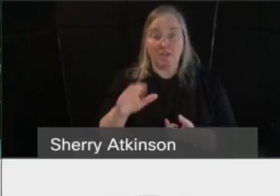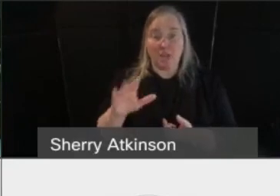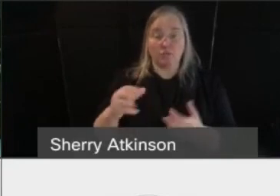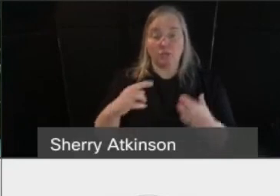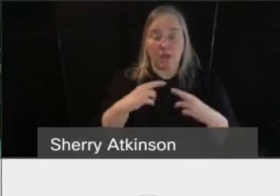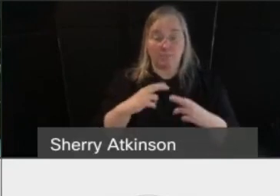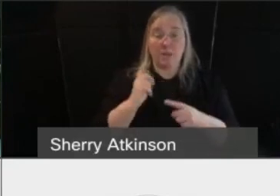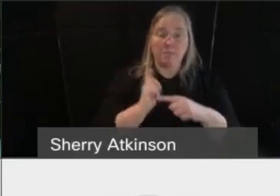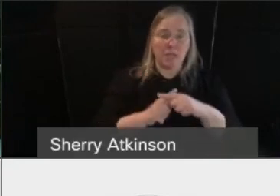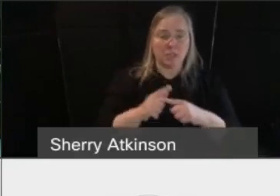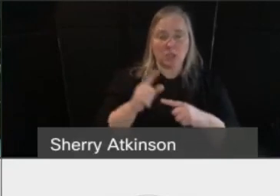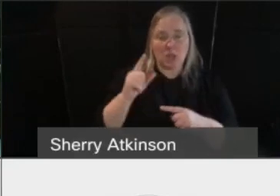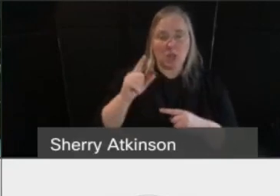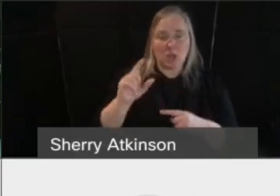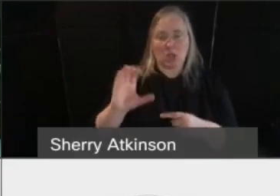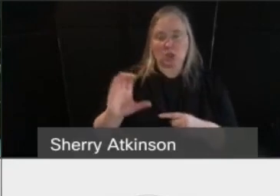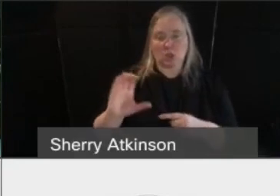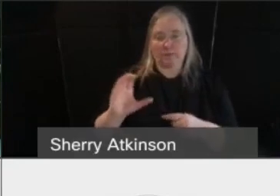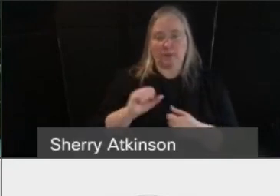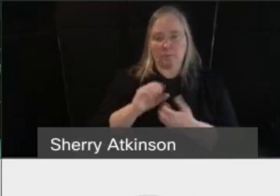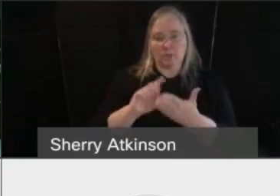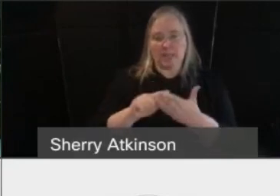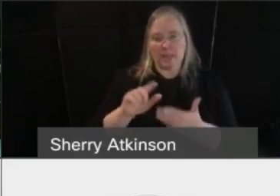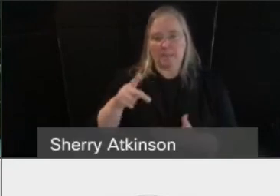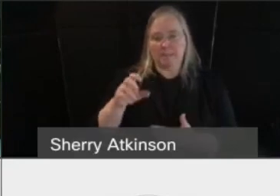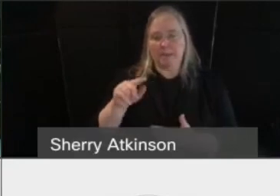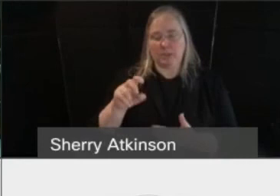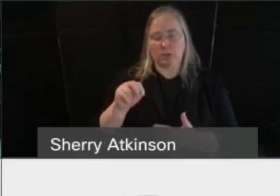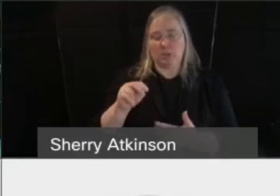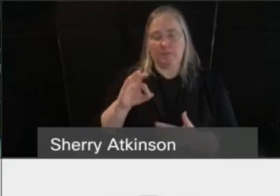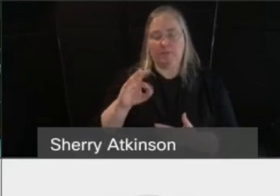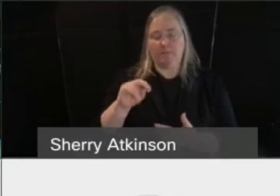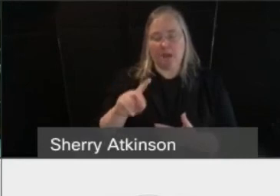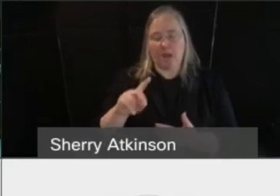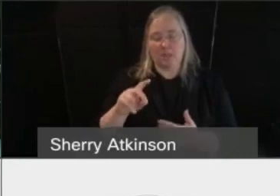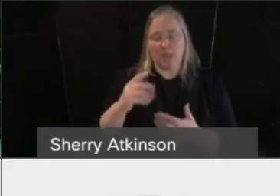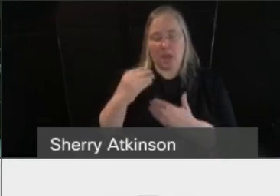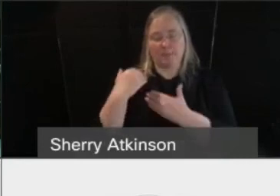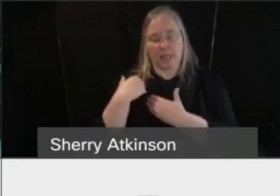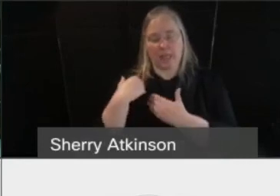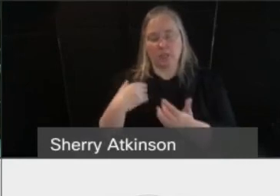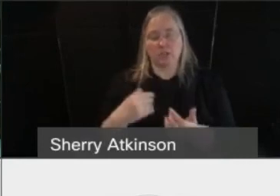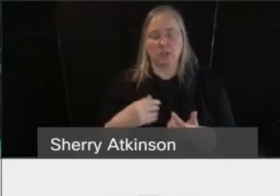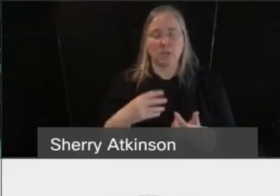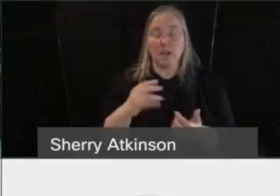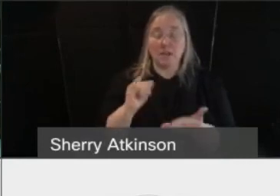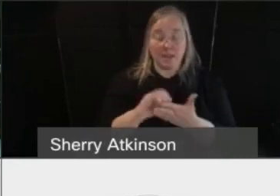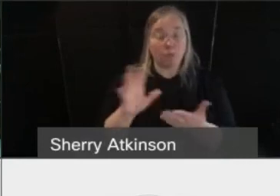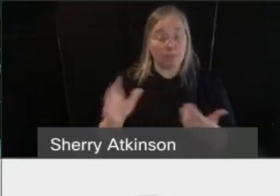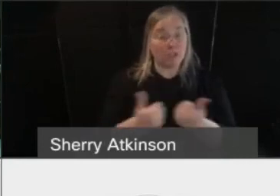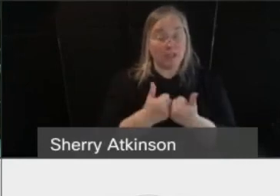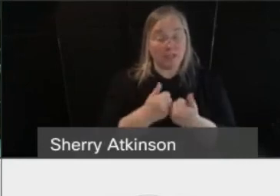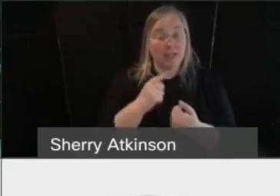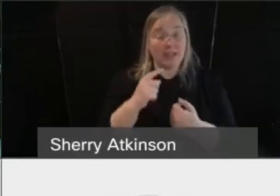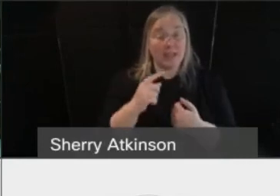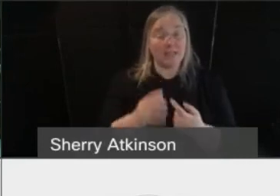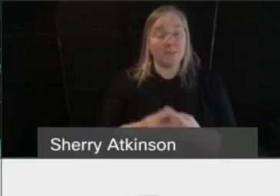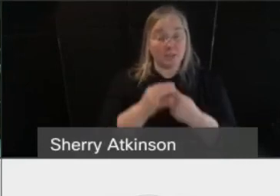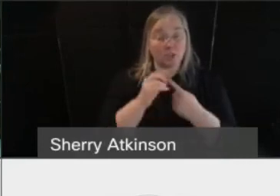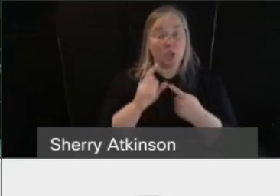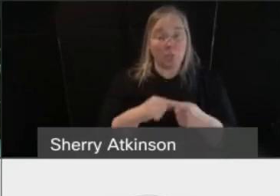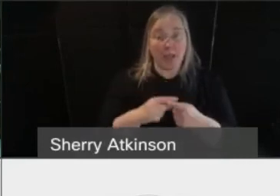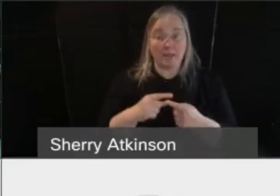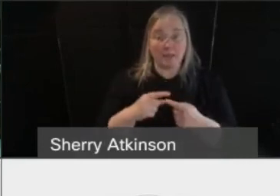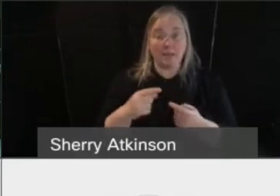pension fund obligations. So yeah, it is going to be a challenge, especially when those pension fund obligations come due and